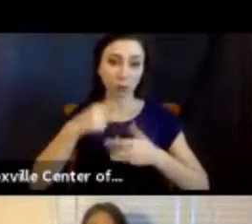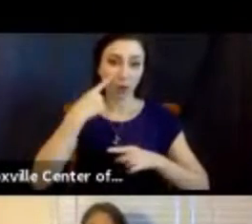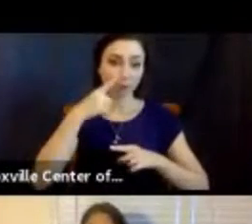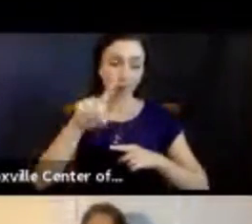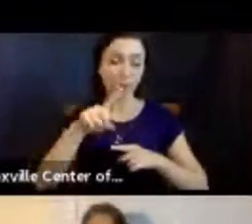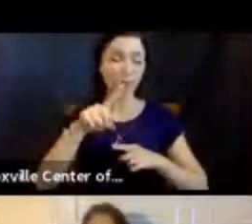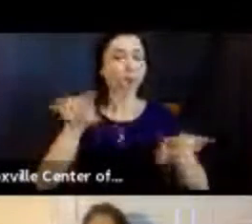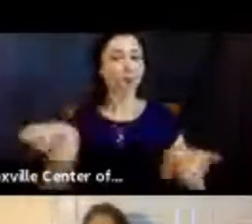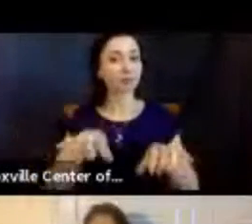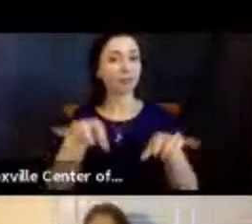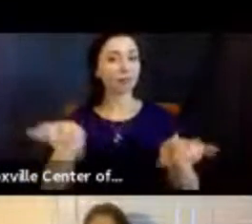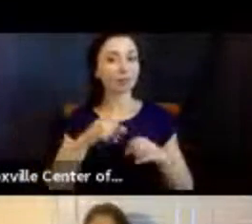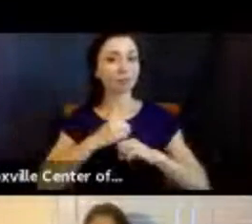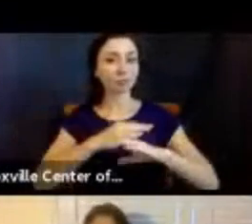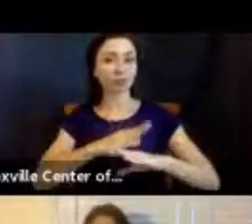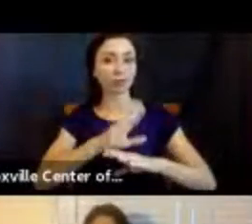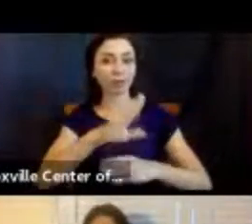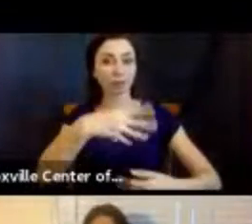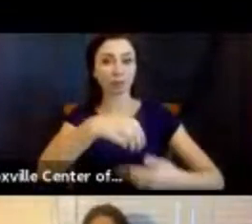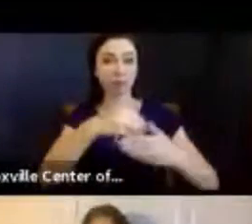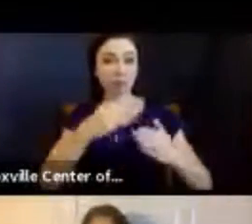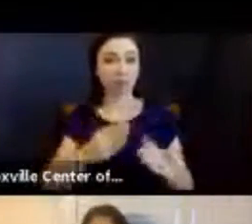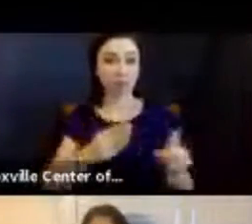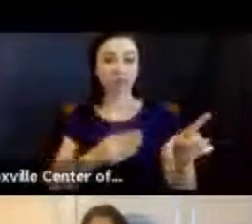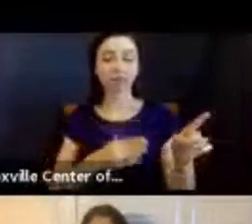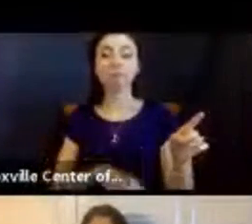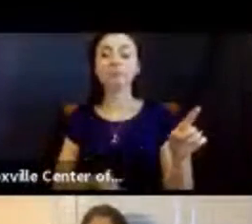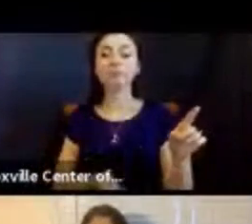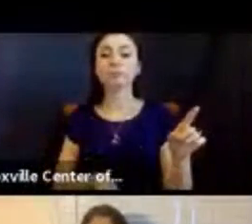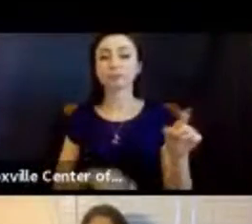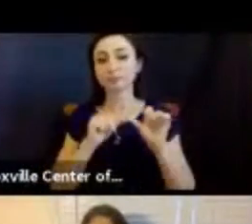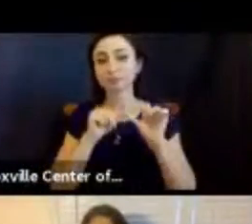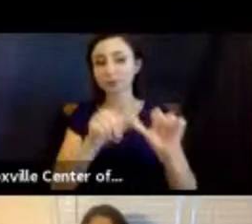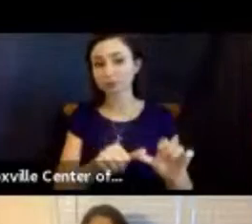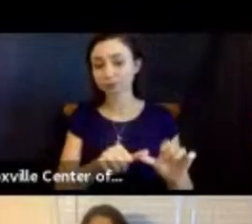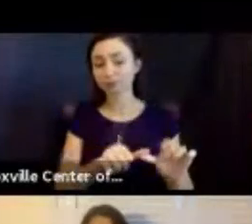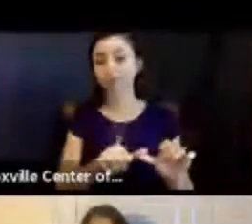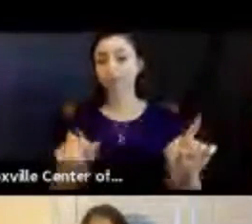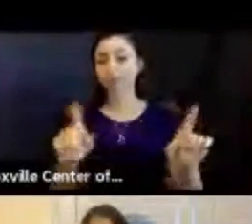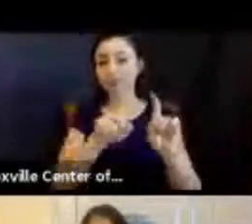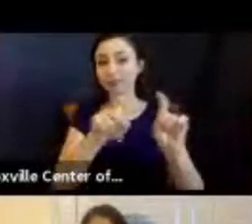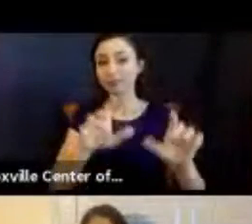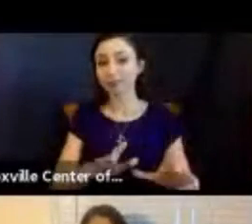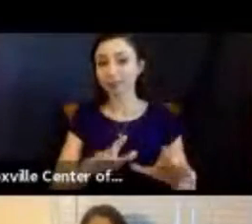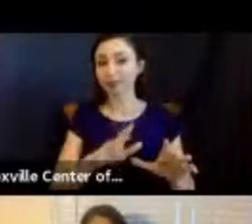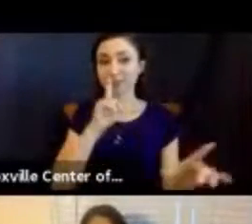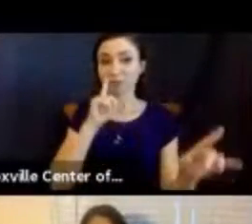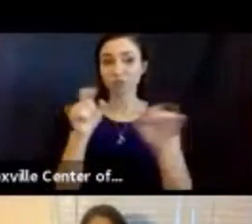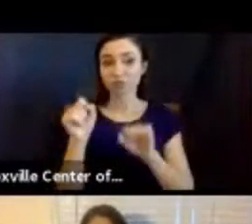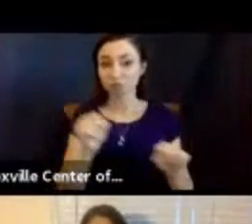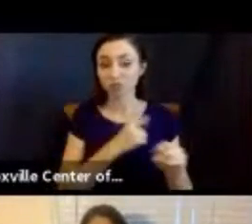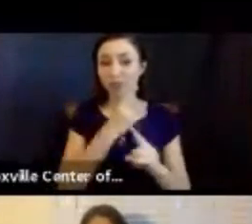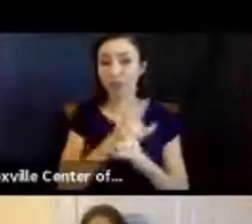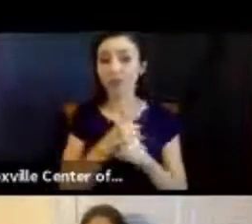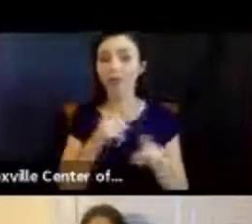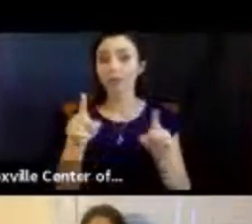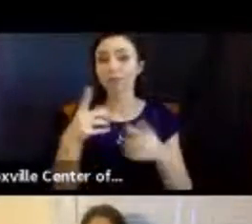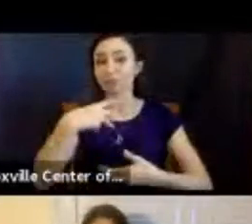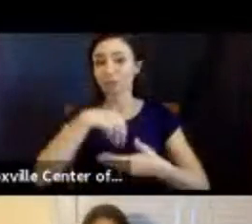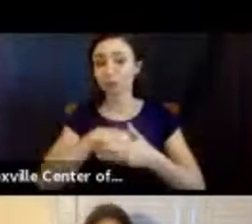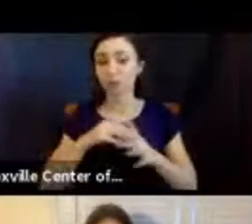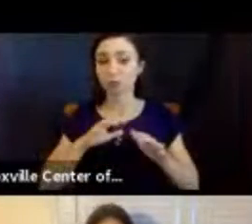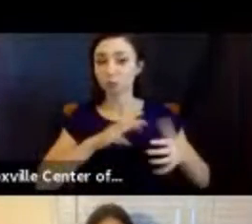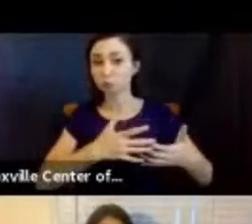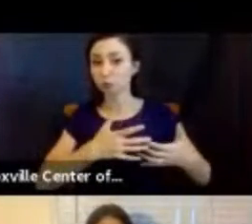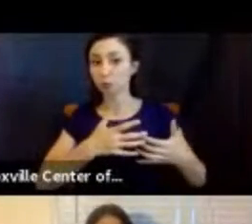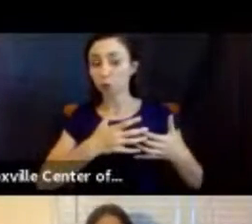their participants. We are continuing our comprehensive testing strategies on campus, including our pooled saliva testing